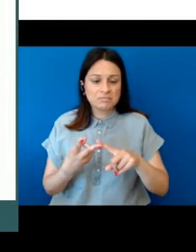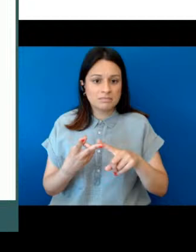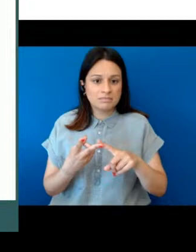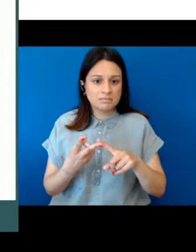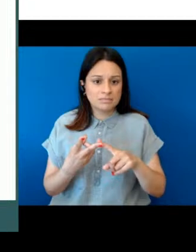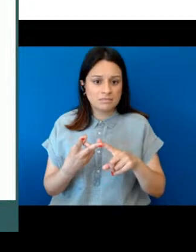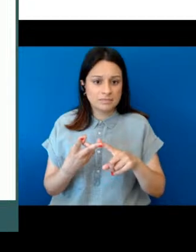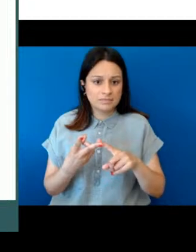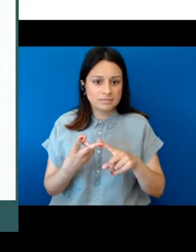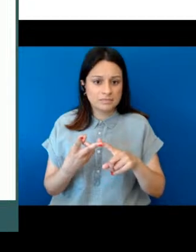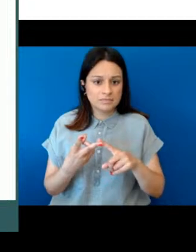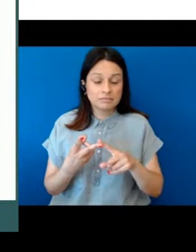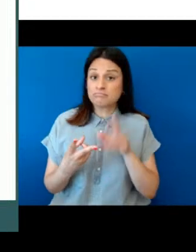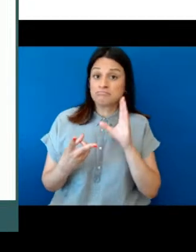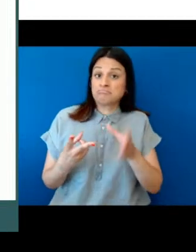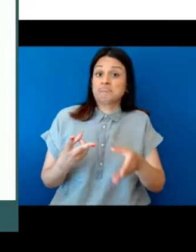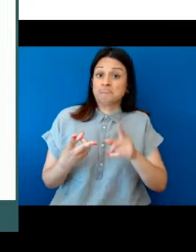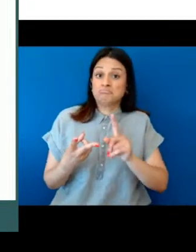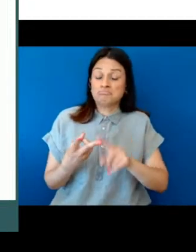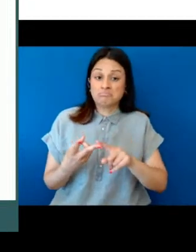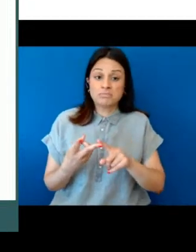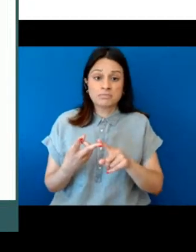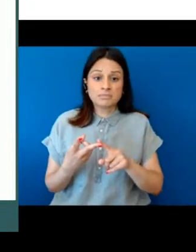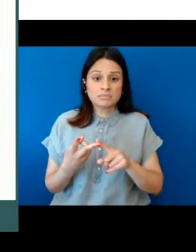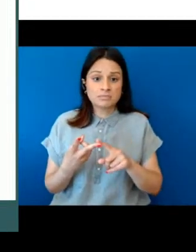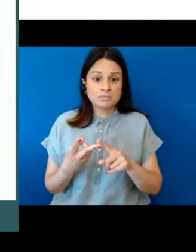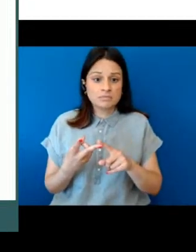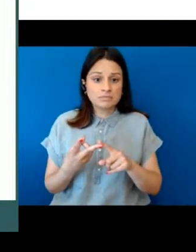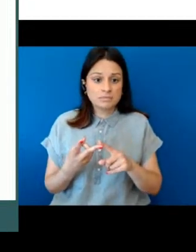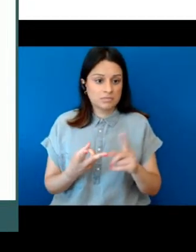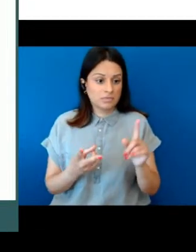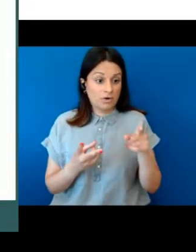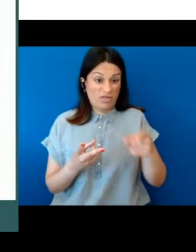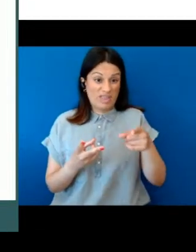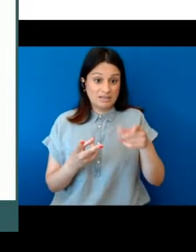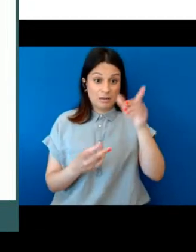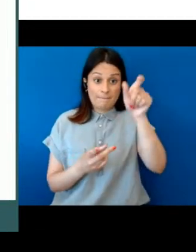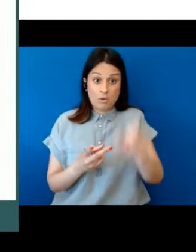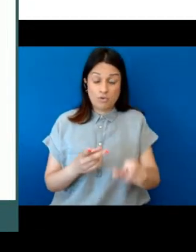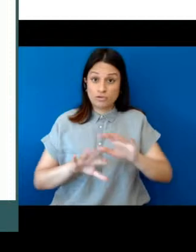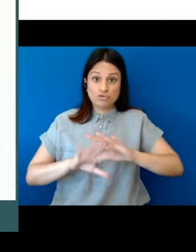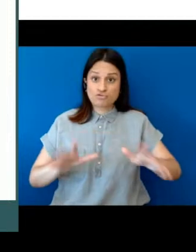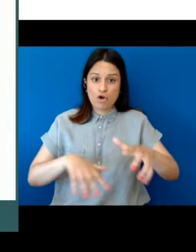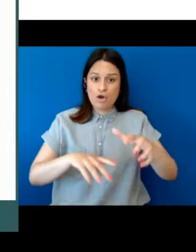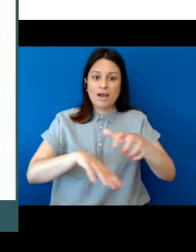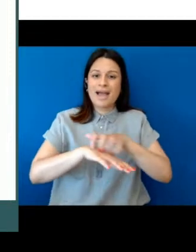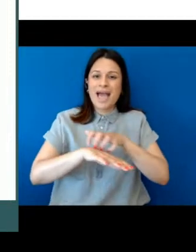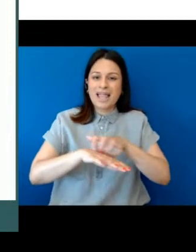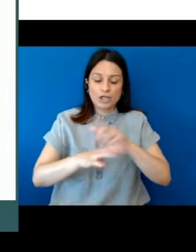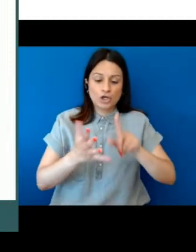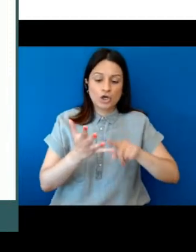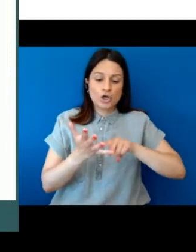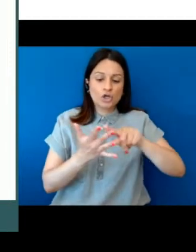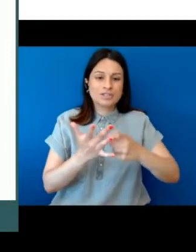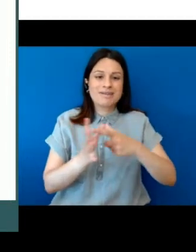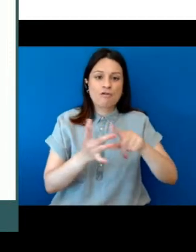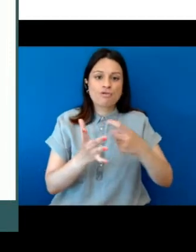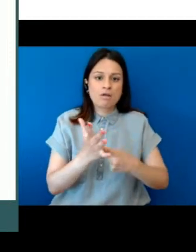yes, this is a case where it's not an allergy, and treating the urticaria is more important